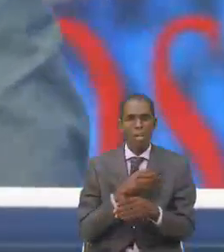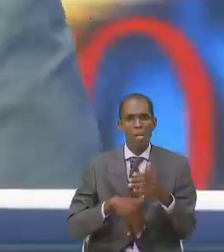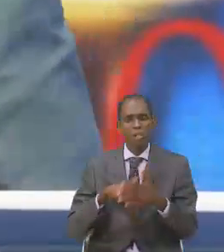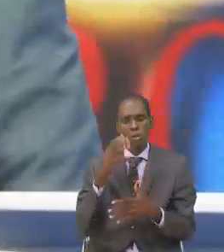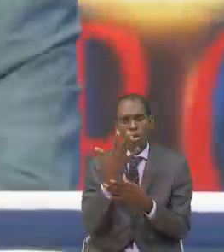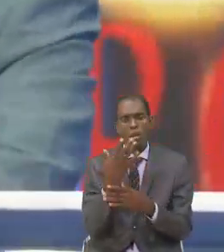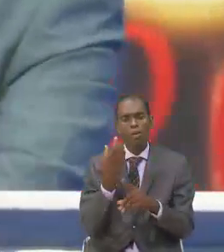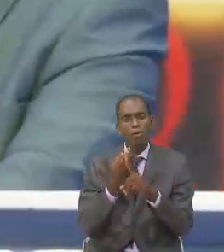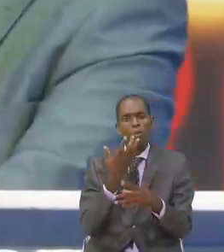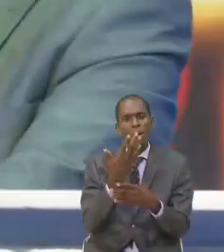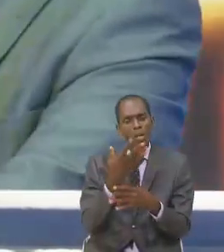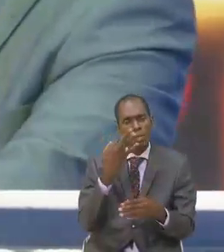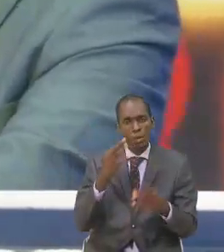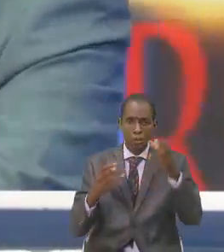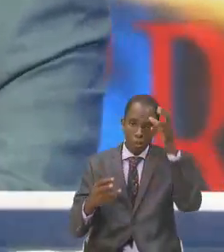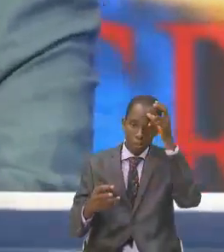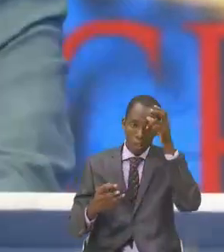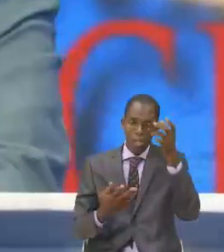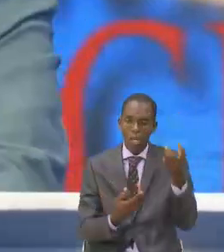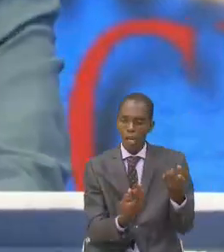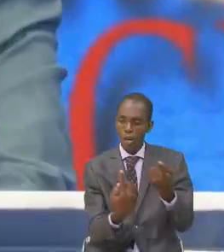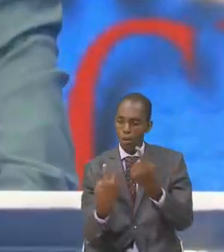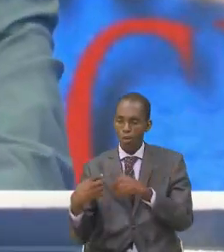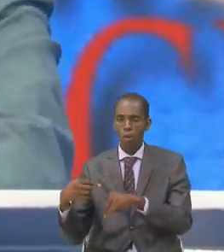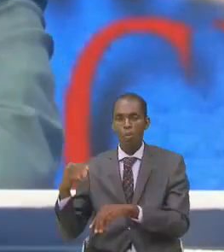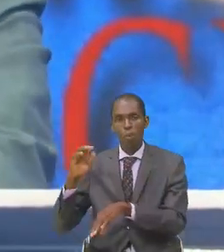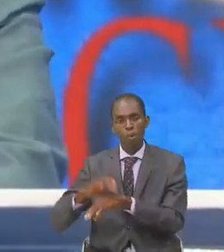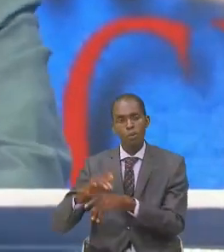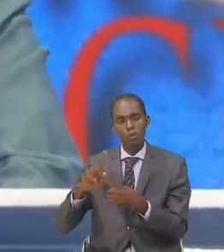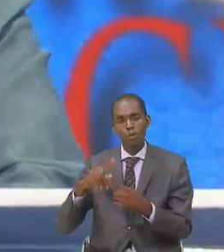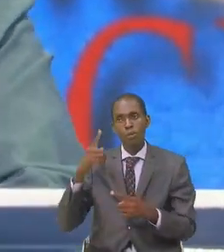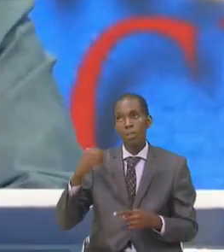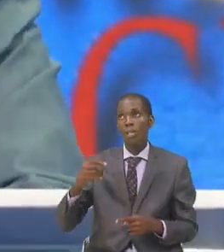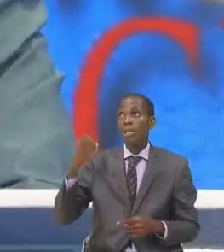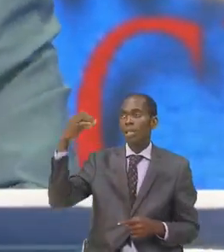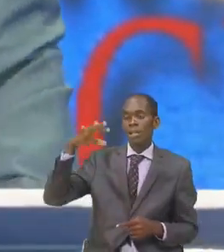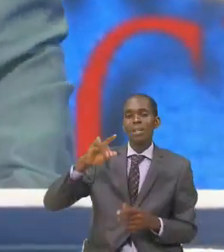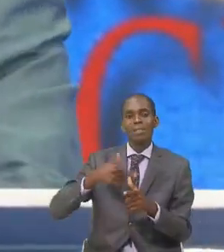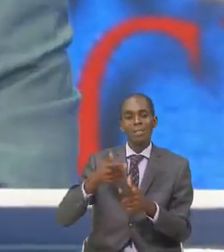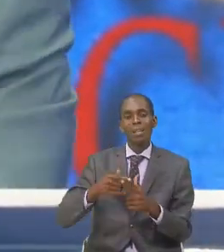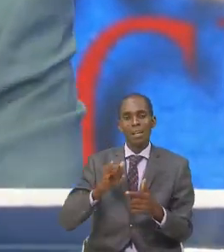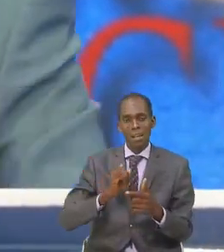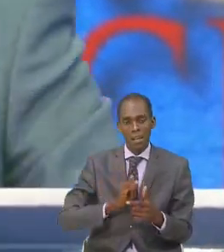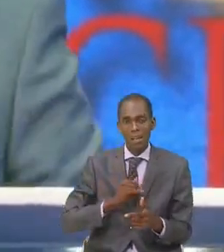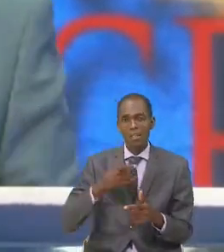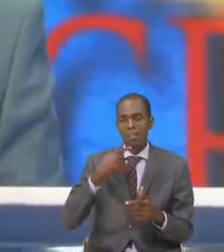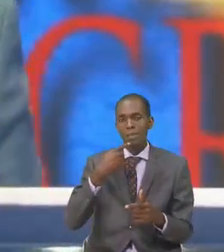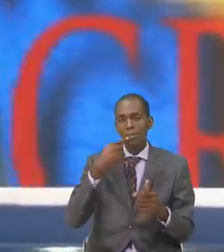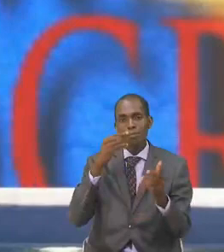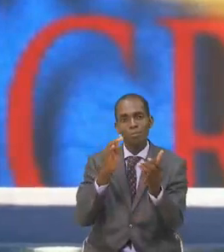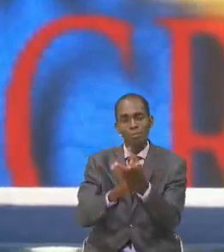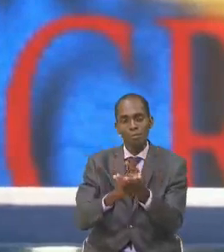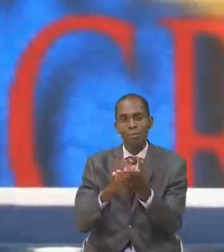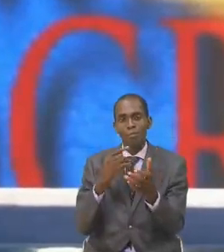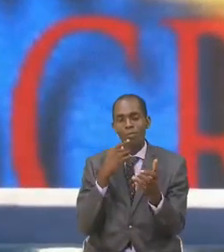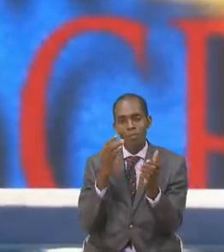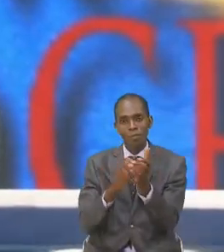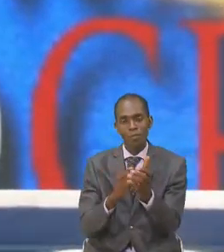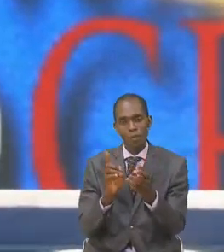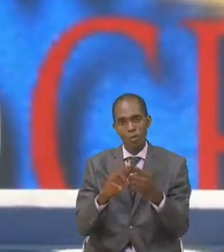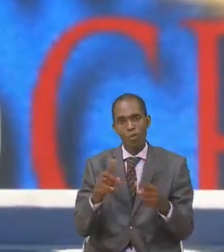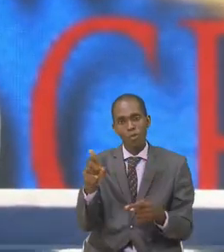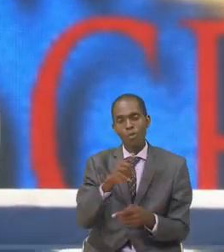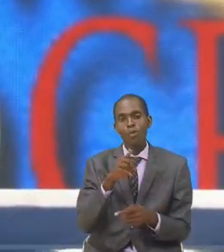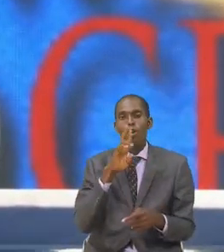snatch yourself out of the hand of that Satan. You come to the light. Then I congratulate